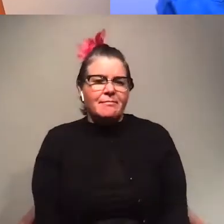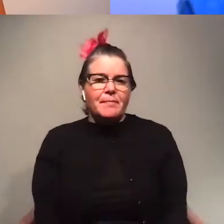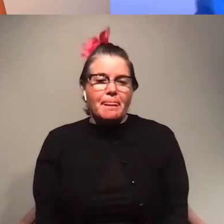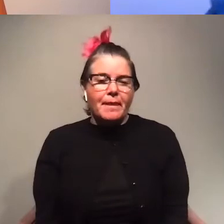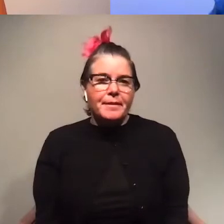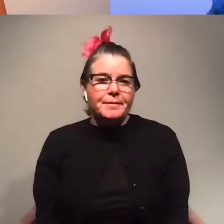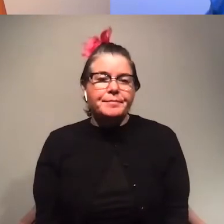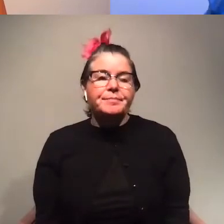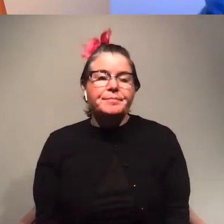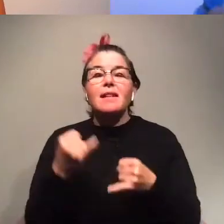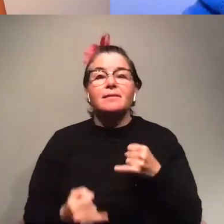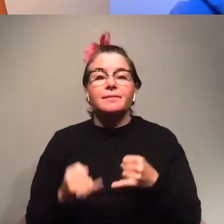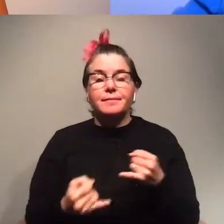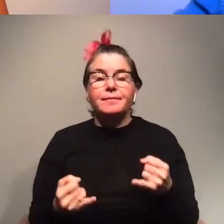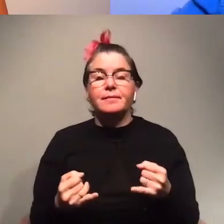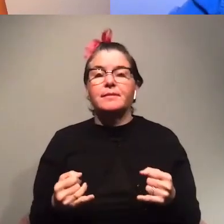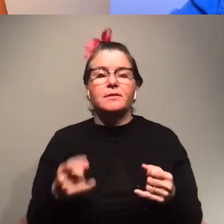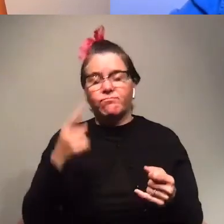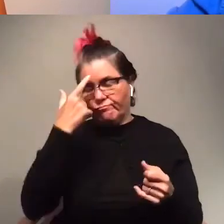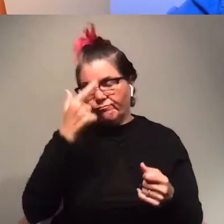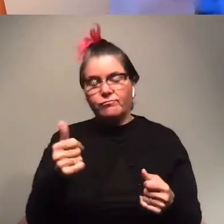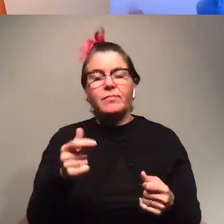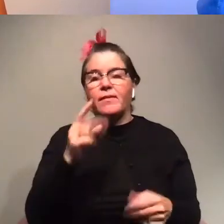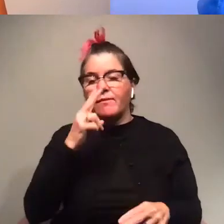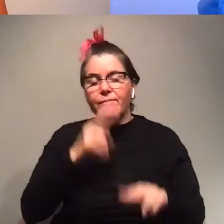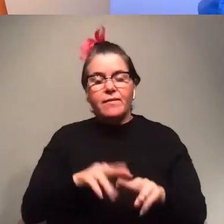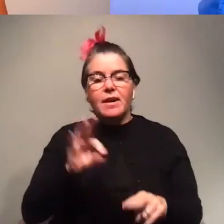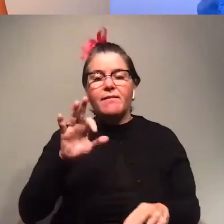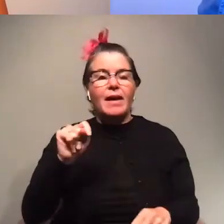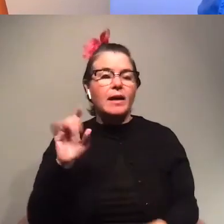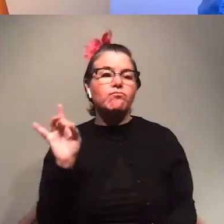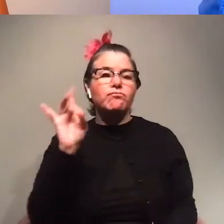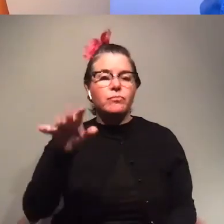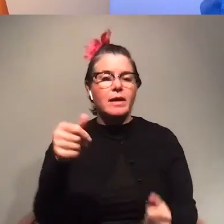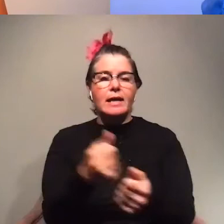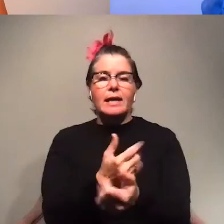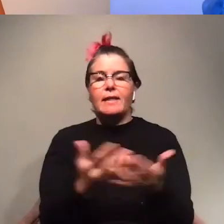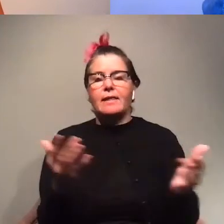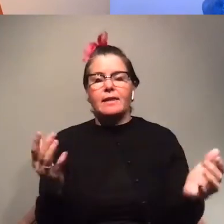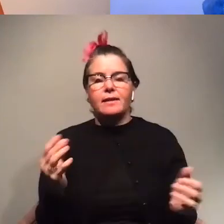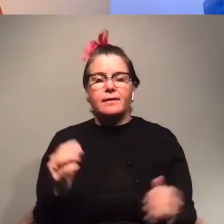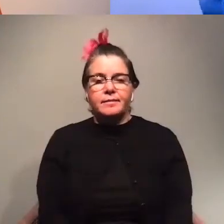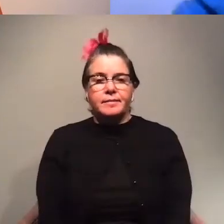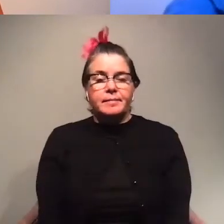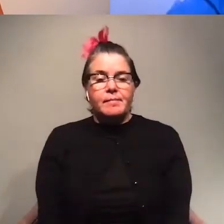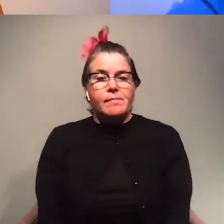And then the last thing is super open. A fun fact about anything that you want to share to wrap up our session.